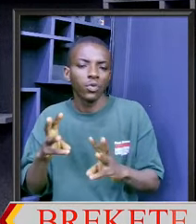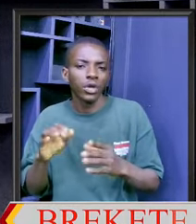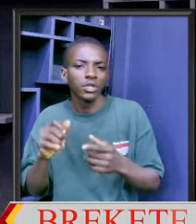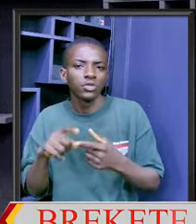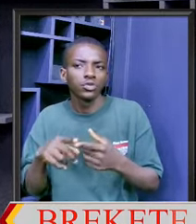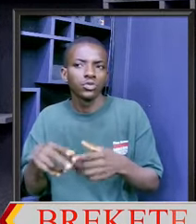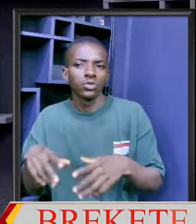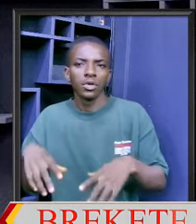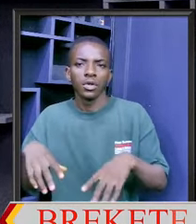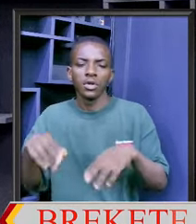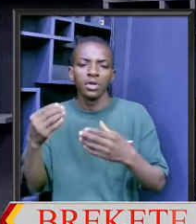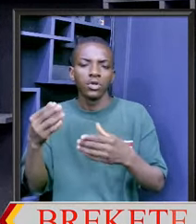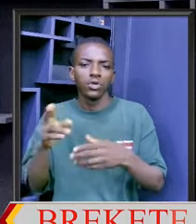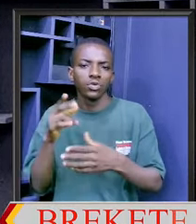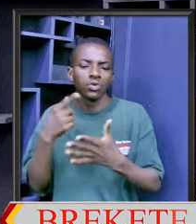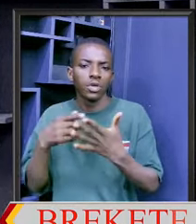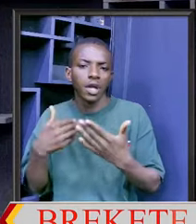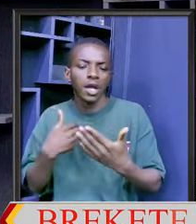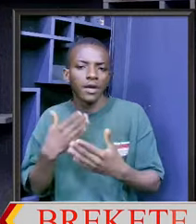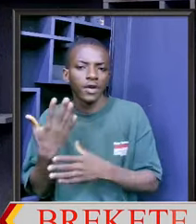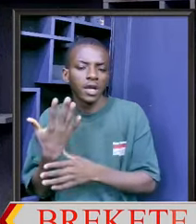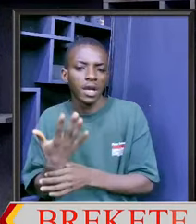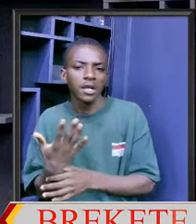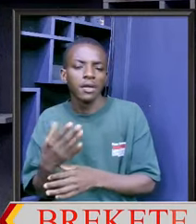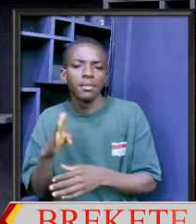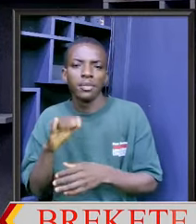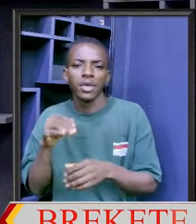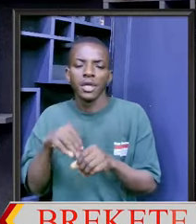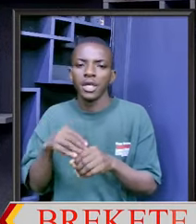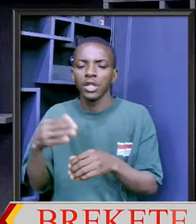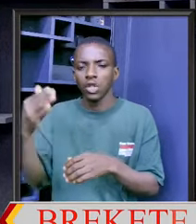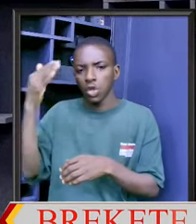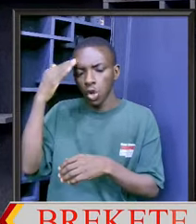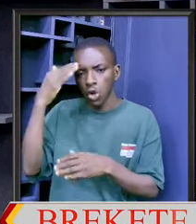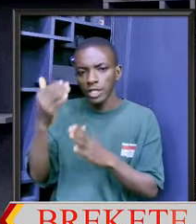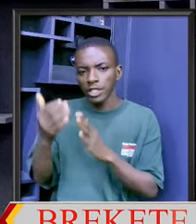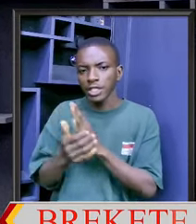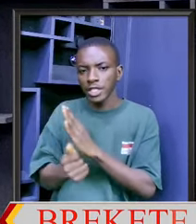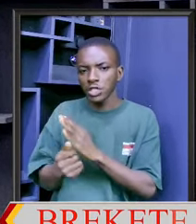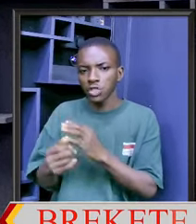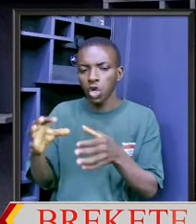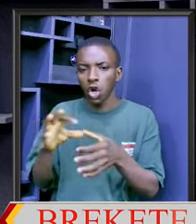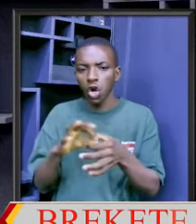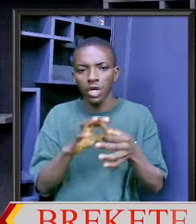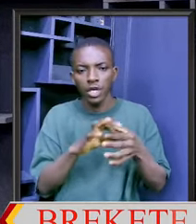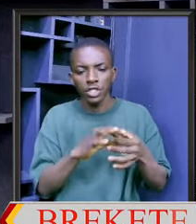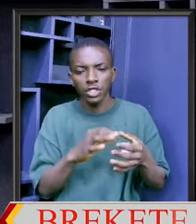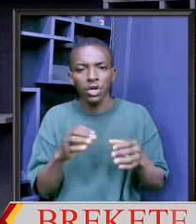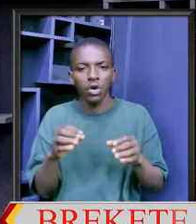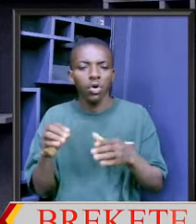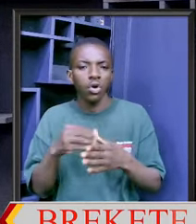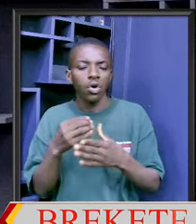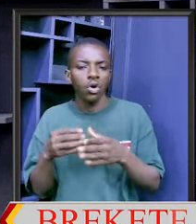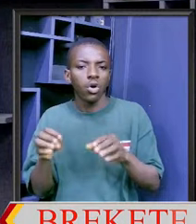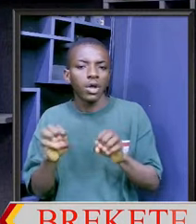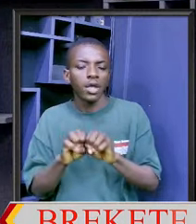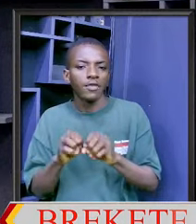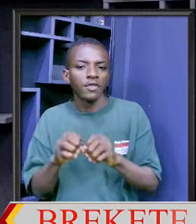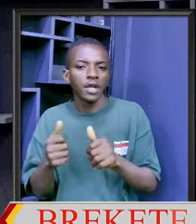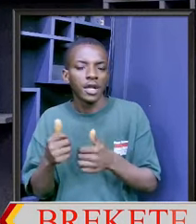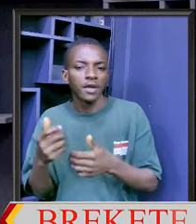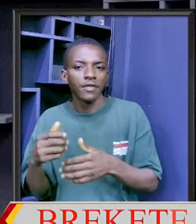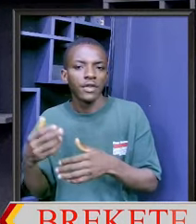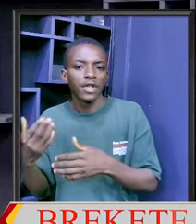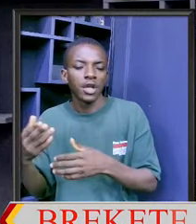to leverage what they have on hand, be it knowledge, skills, connections, or even